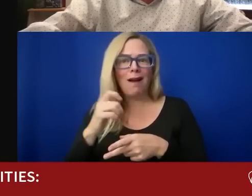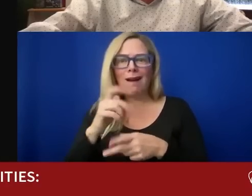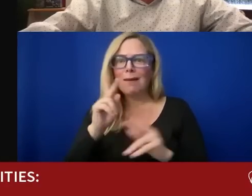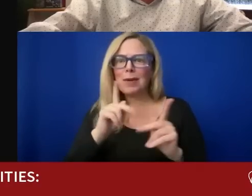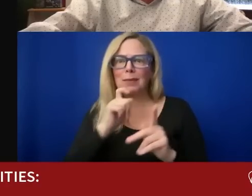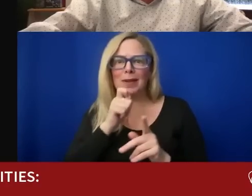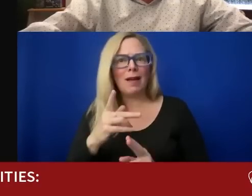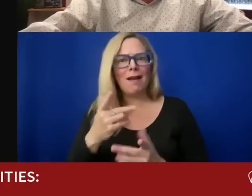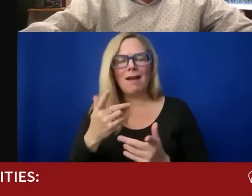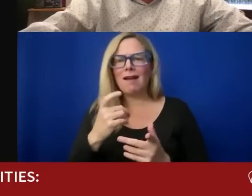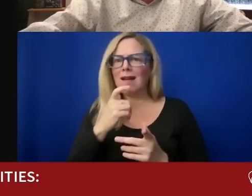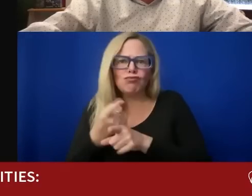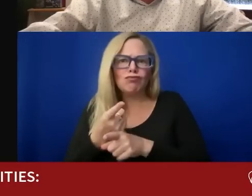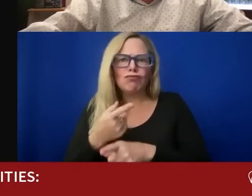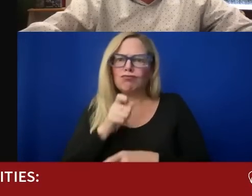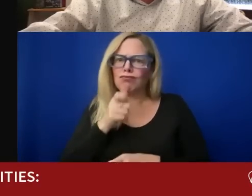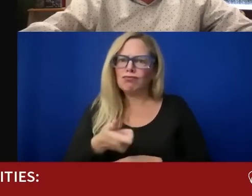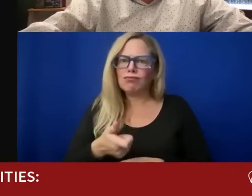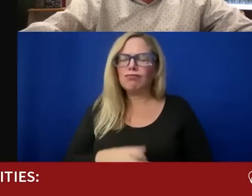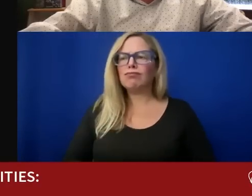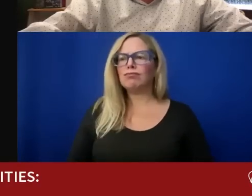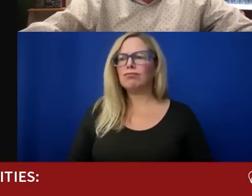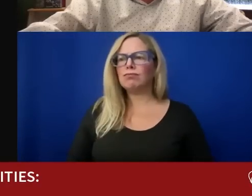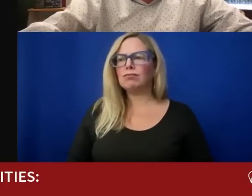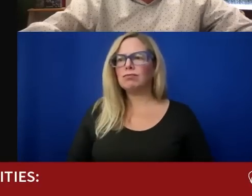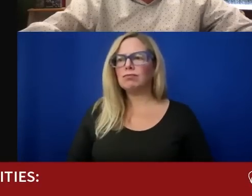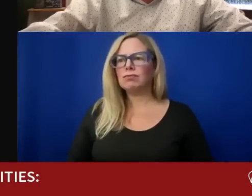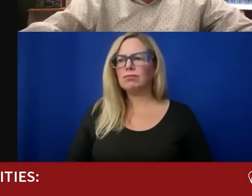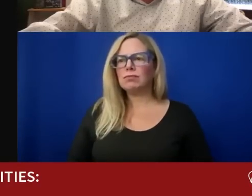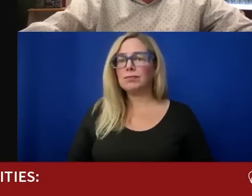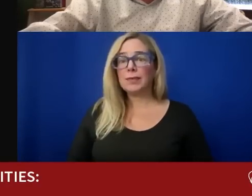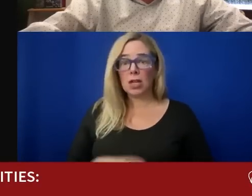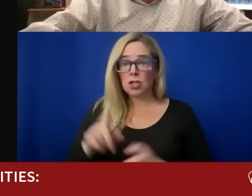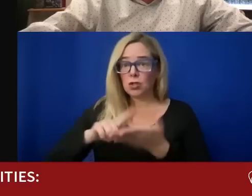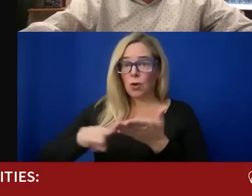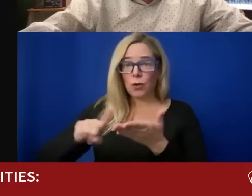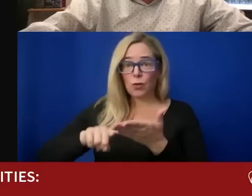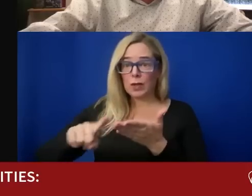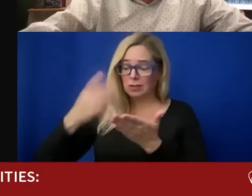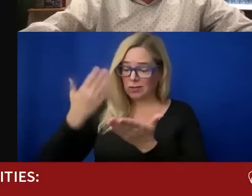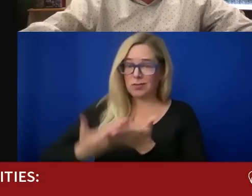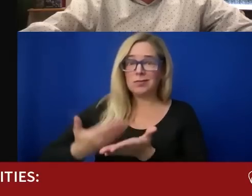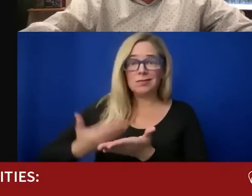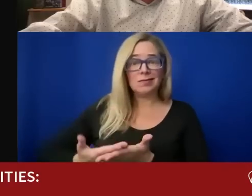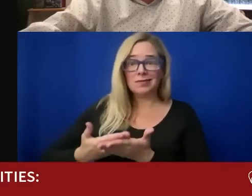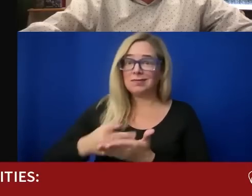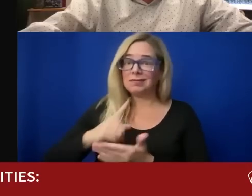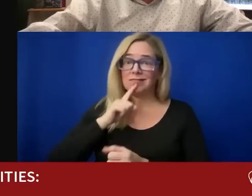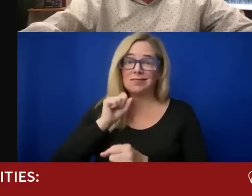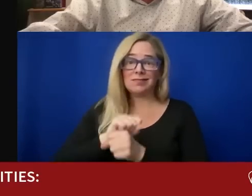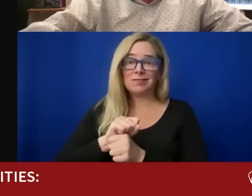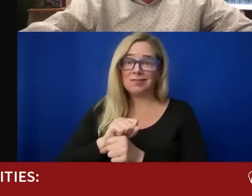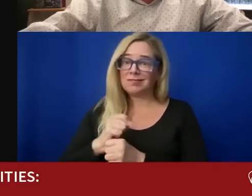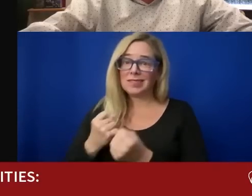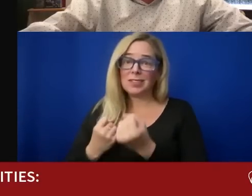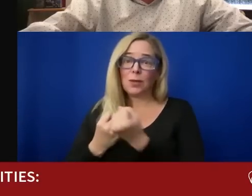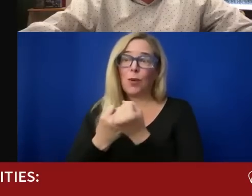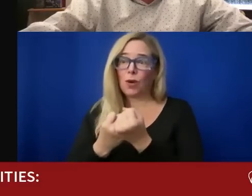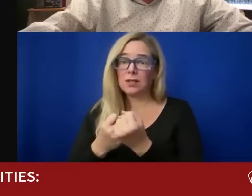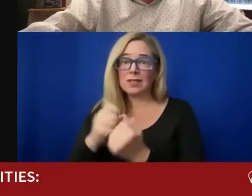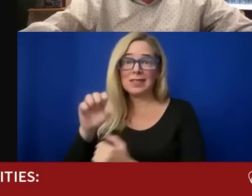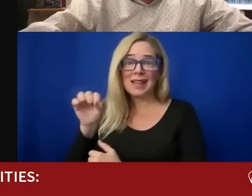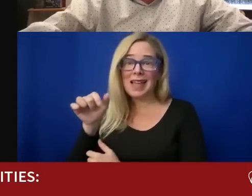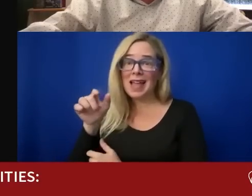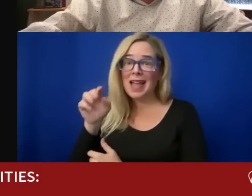the the research is confirming what we found in our study, right? SGM folk are